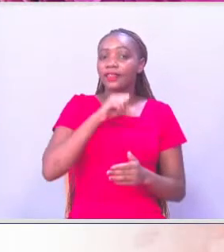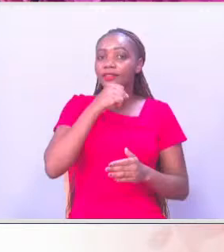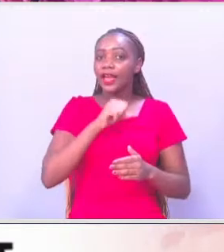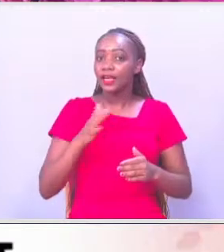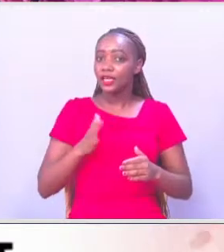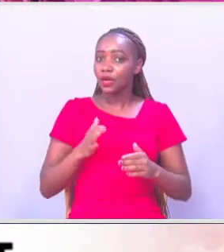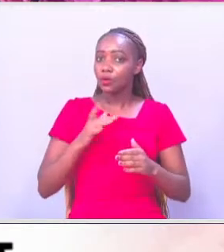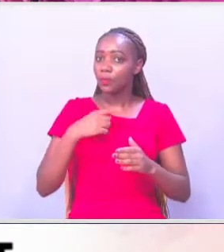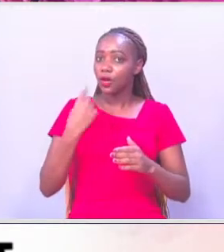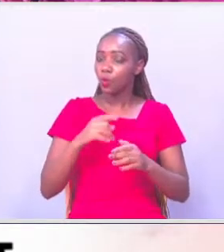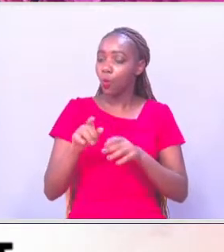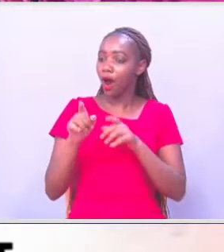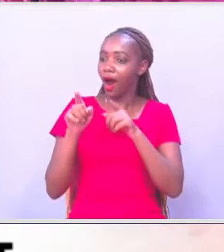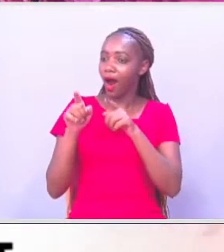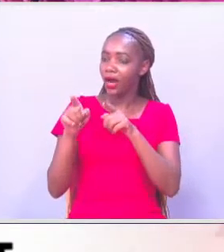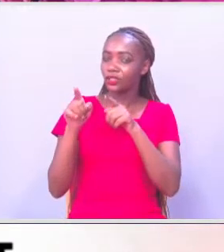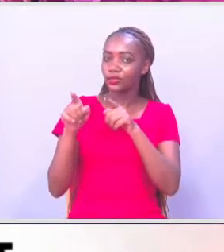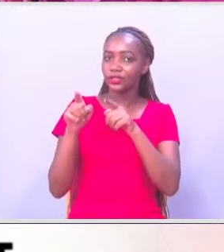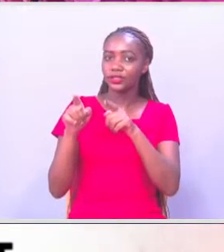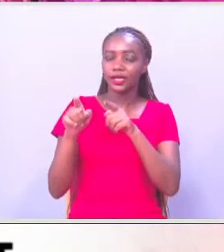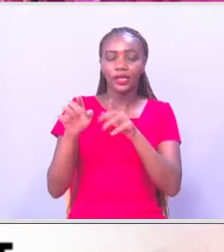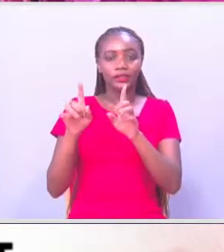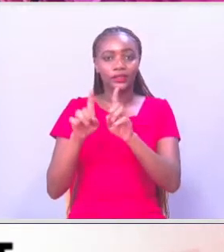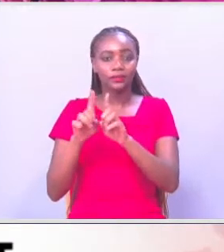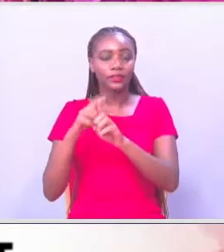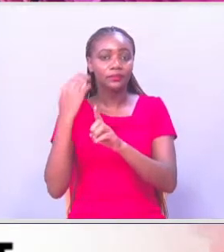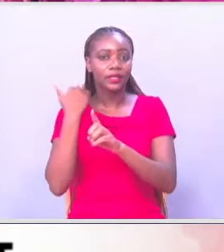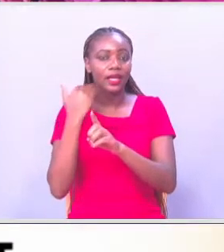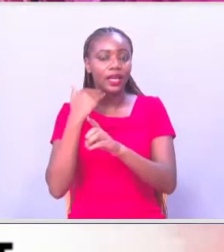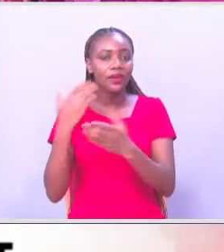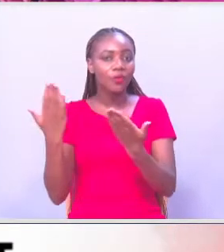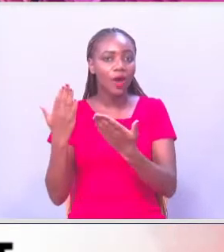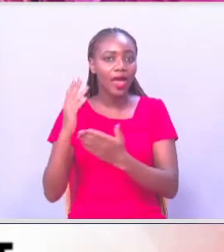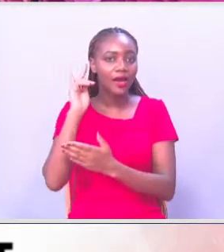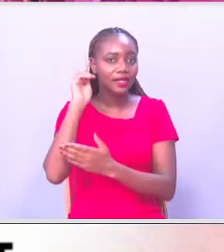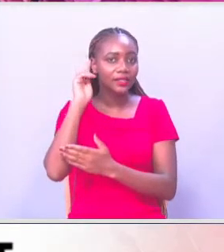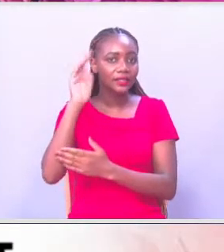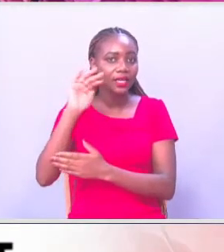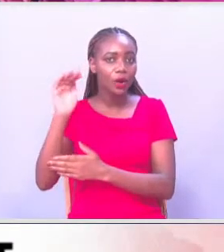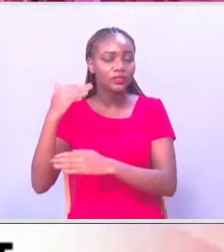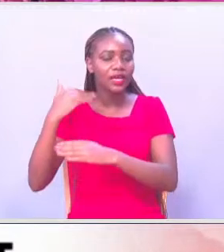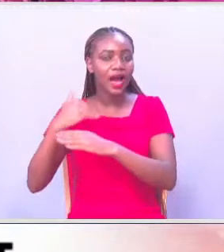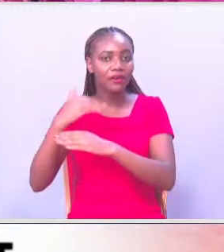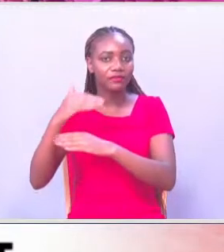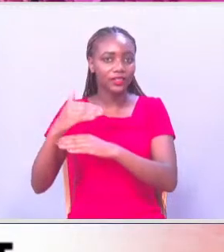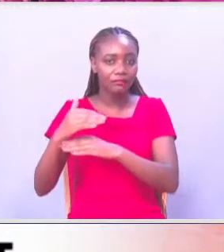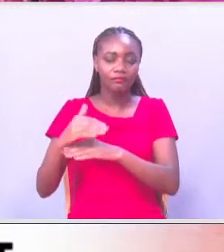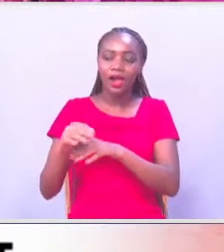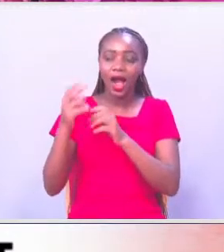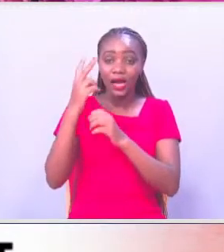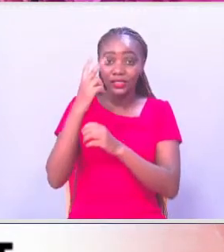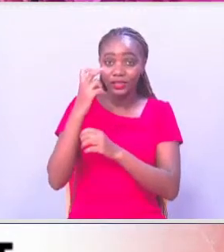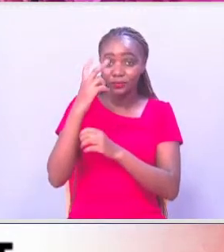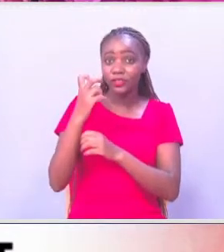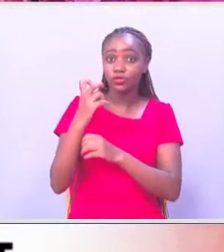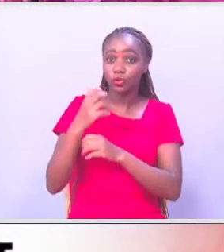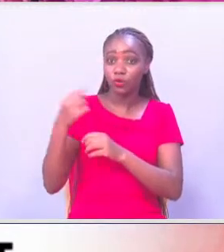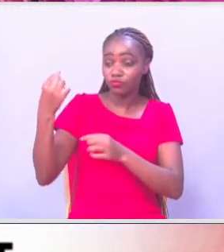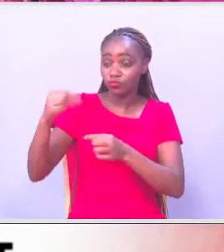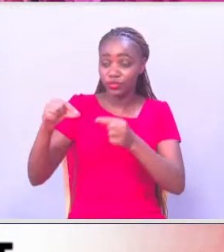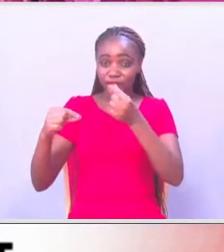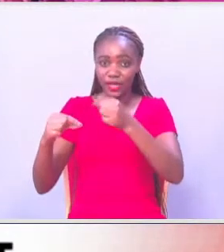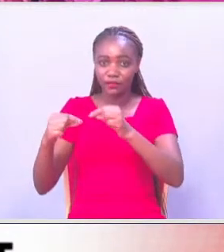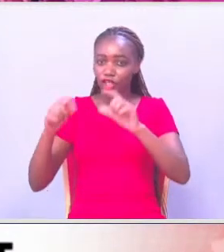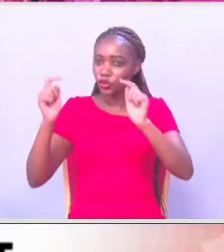were lynched by an angry mob in Marani area, Kisii County, following allegations of witchcraft, have been laid to